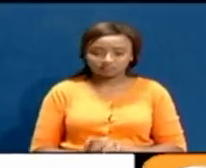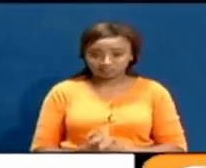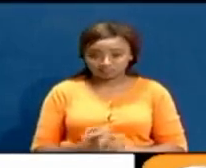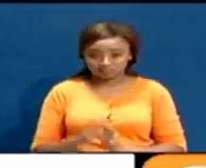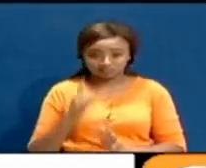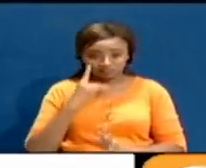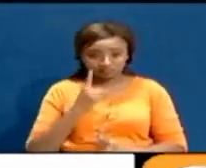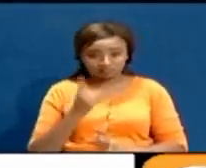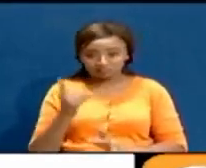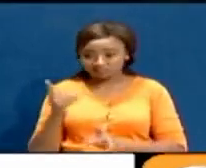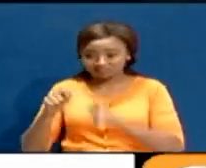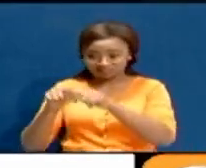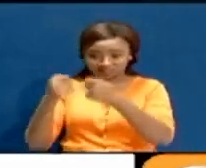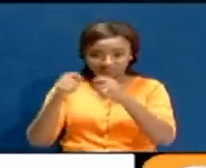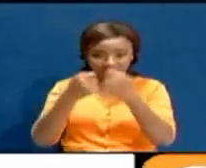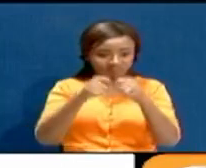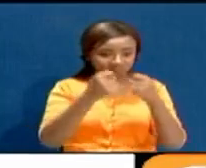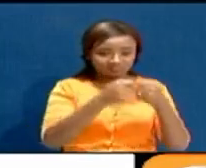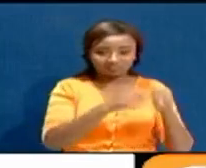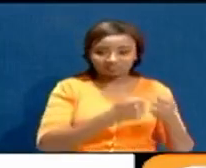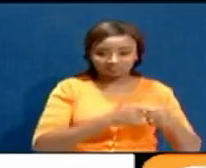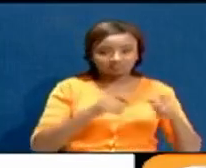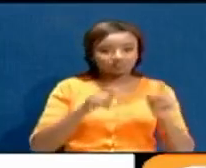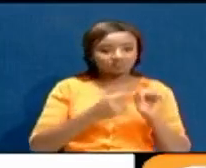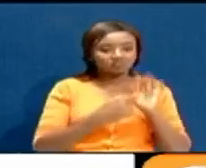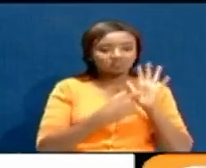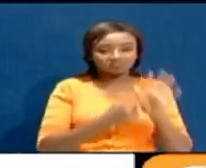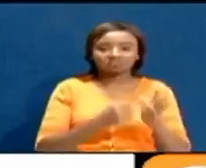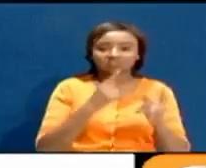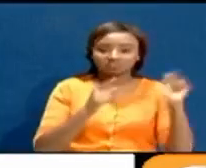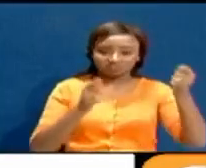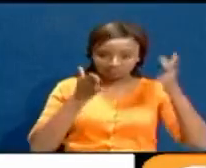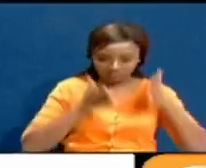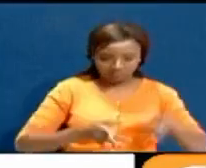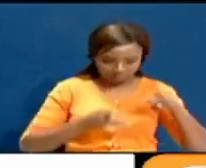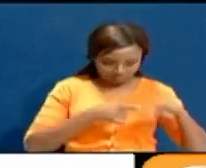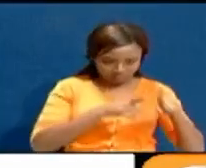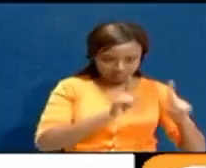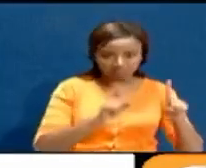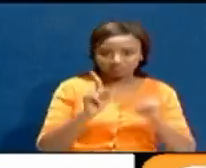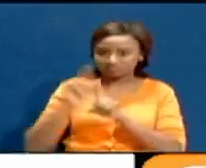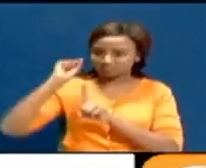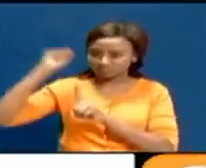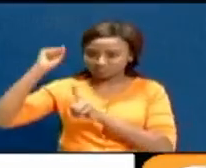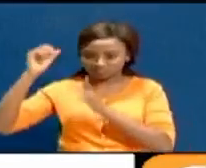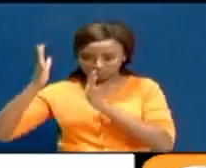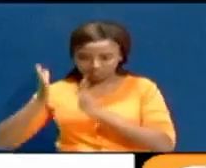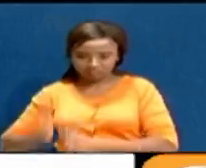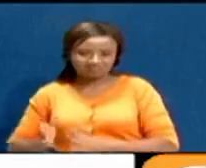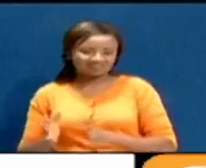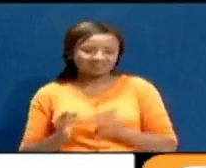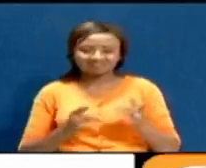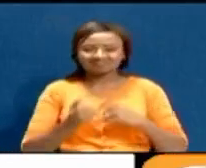The reckless bravado is not just on display by politicians. Kenyans continue to behave as if the pandemic does